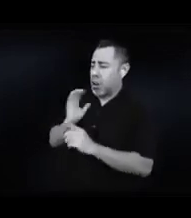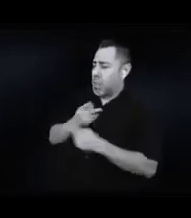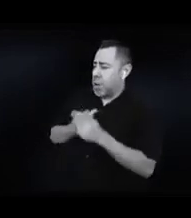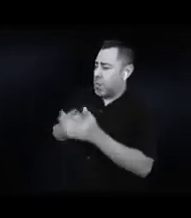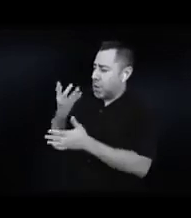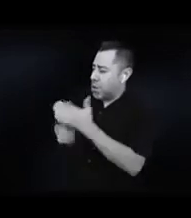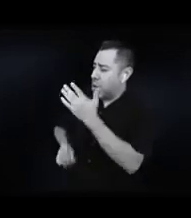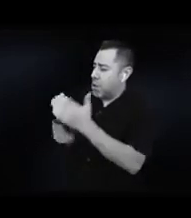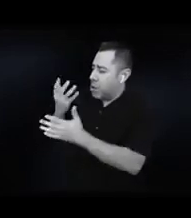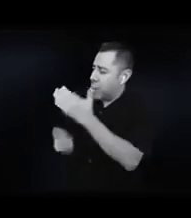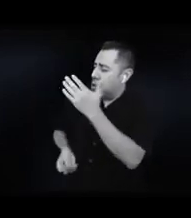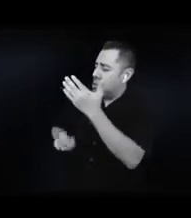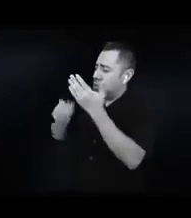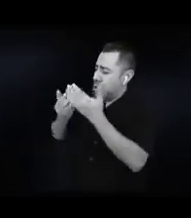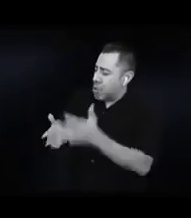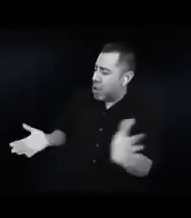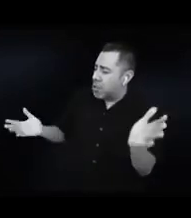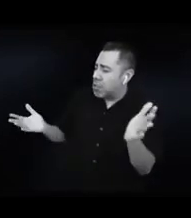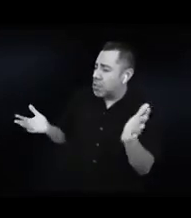to diabetes?